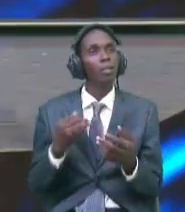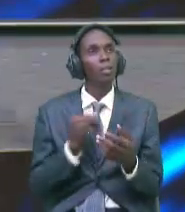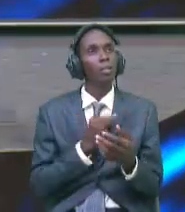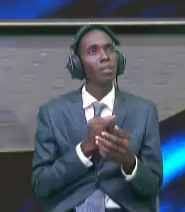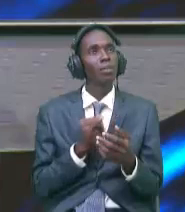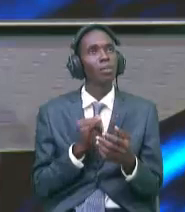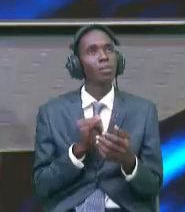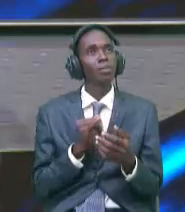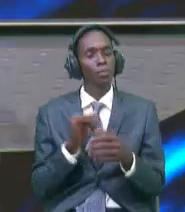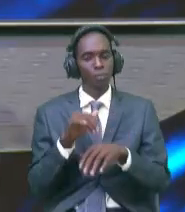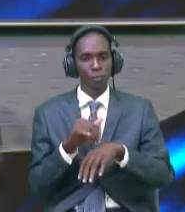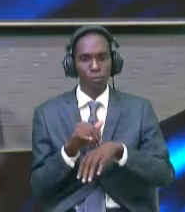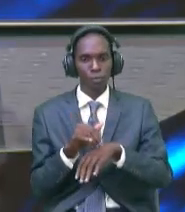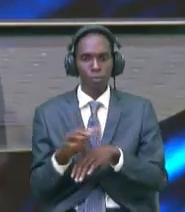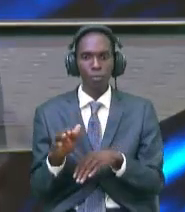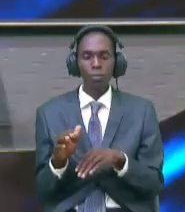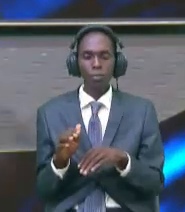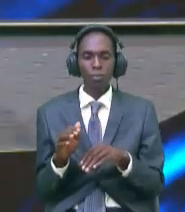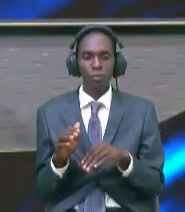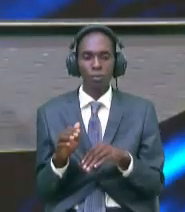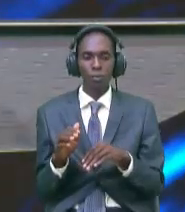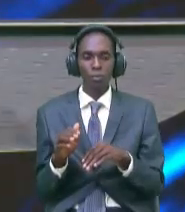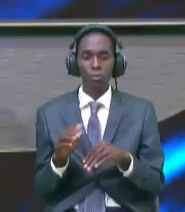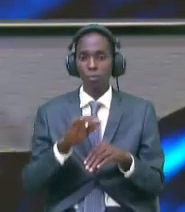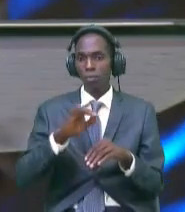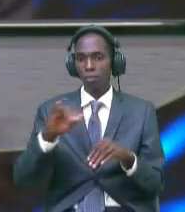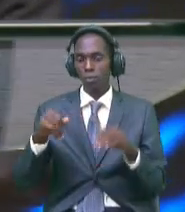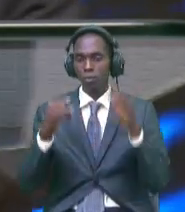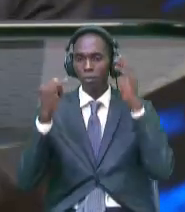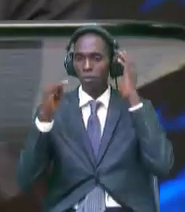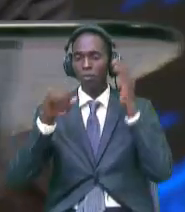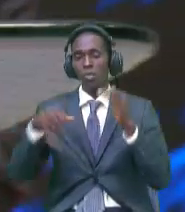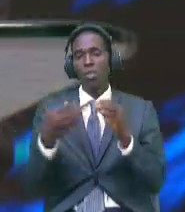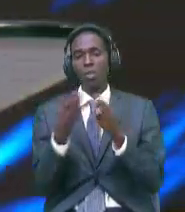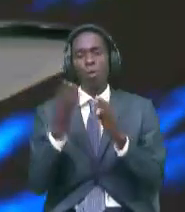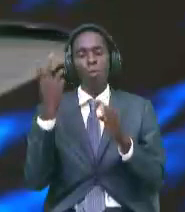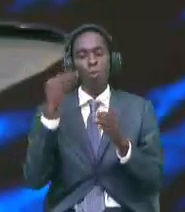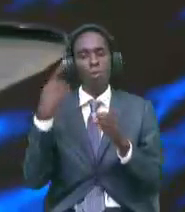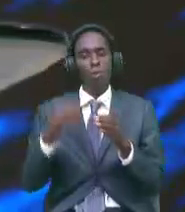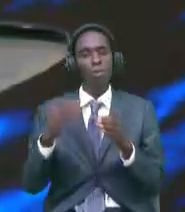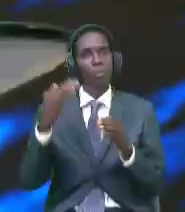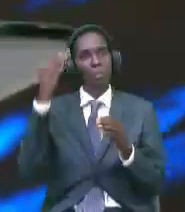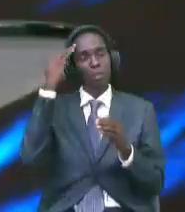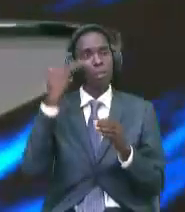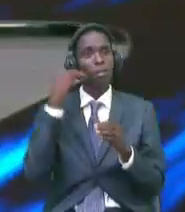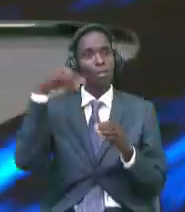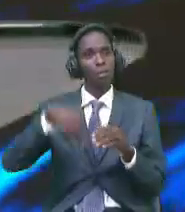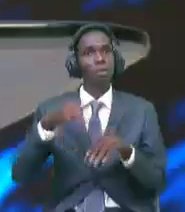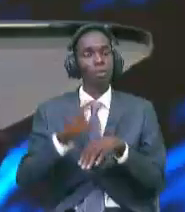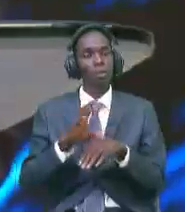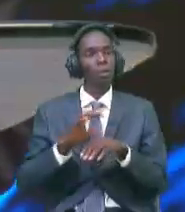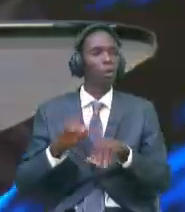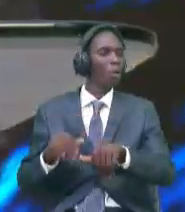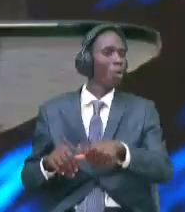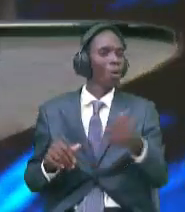your liberality unto Jerusalem. Jerusalem was the headquarters church, and all the other churches of the